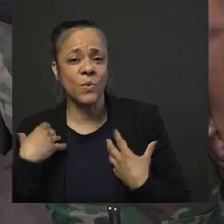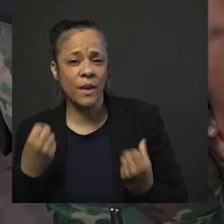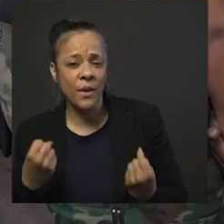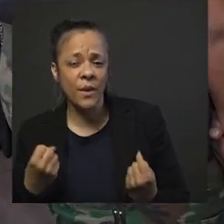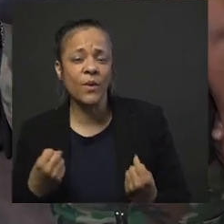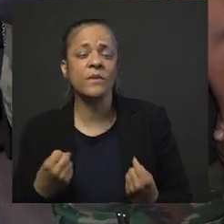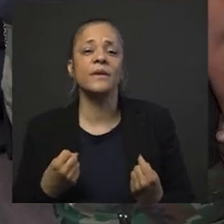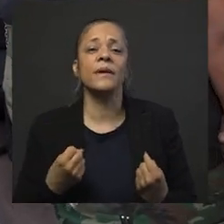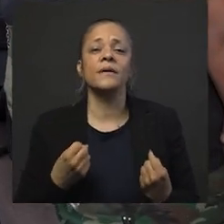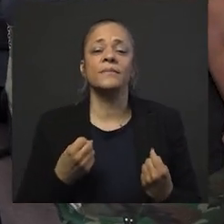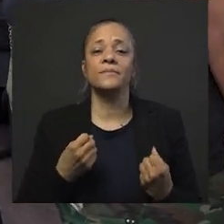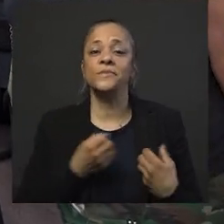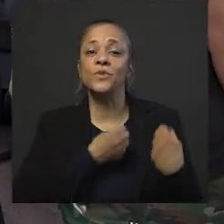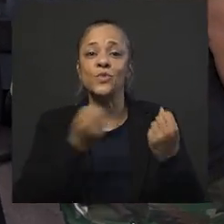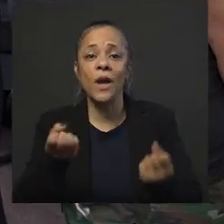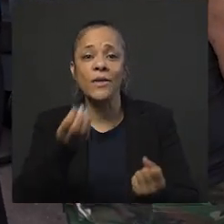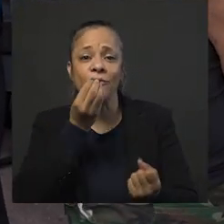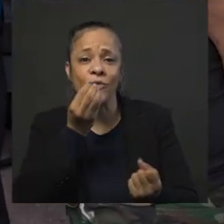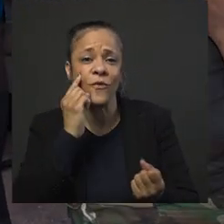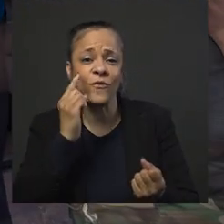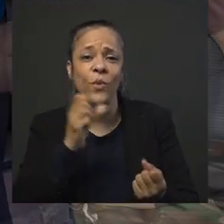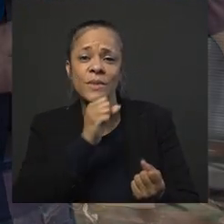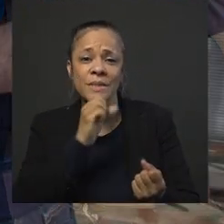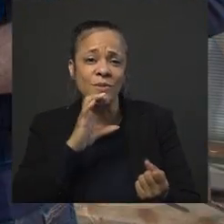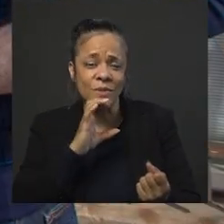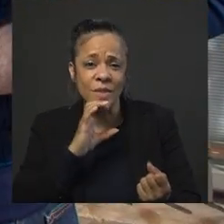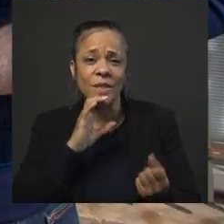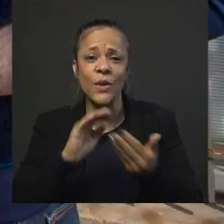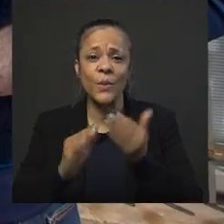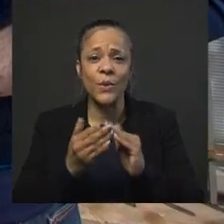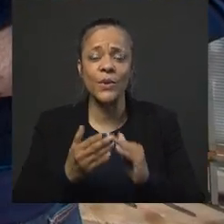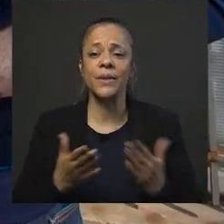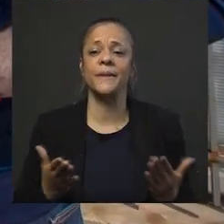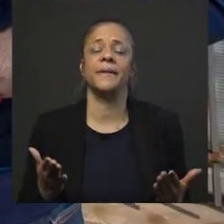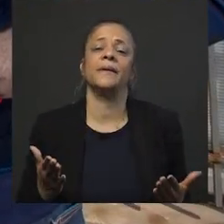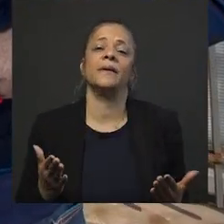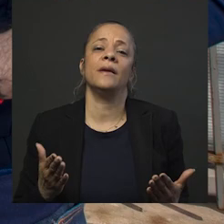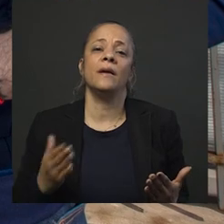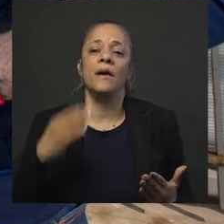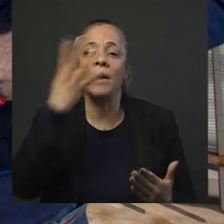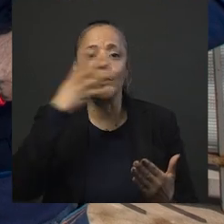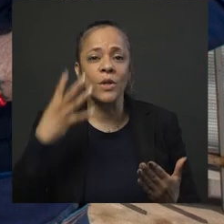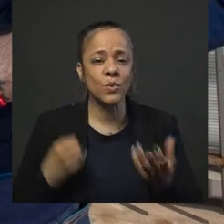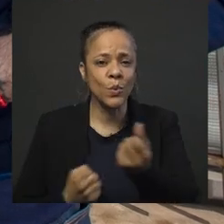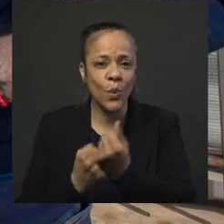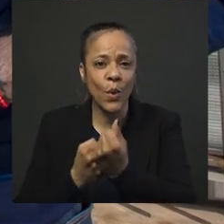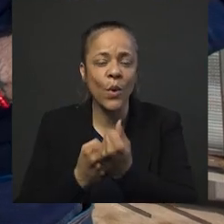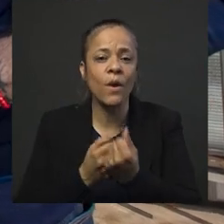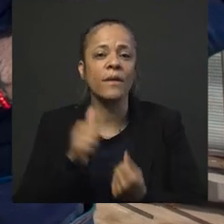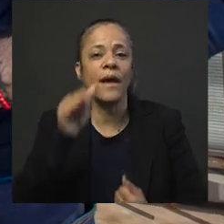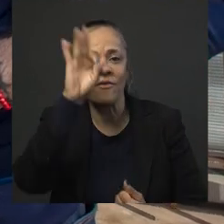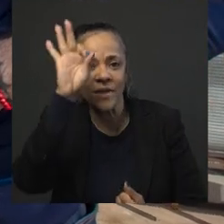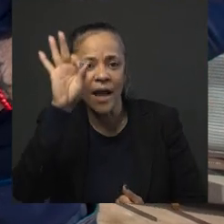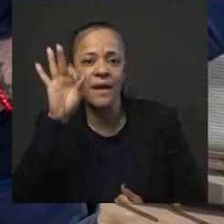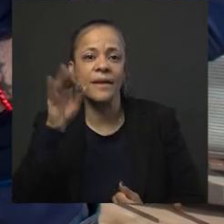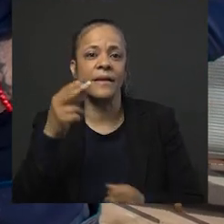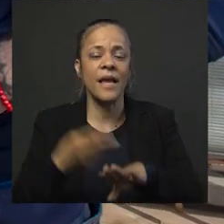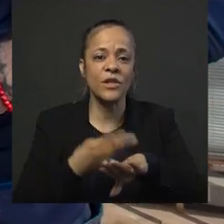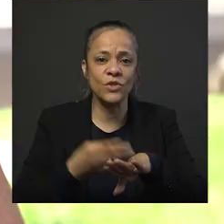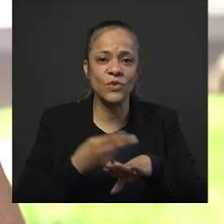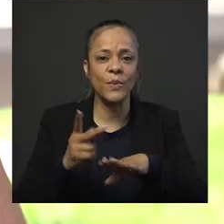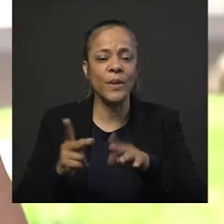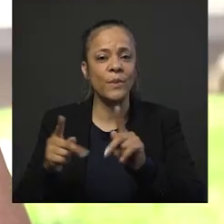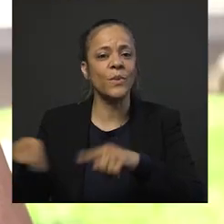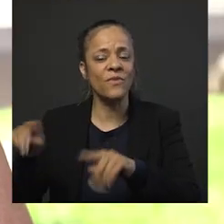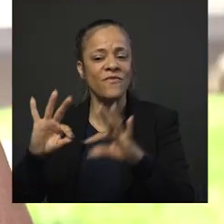support with mental health, driving more food to our senior community, impacting support for our immigrants